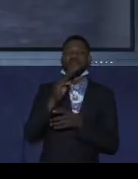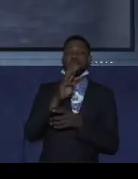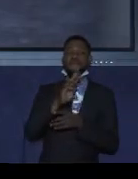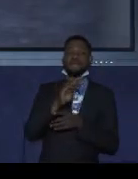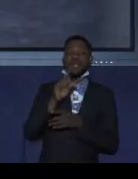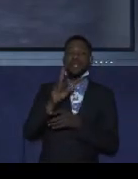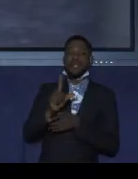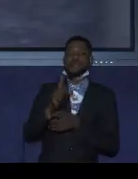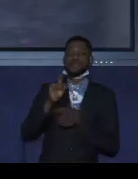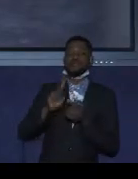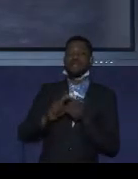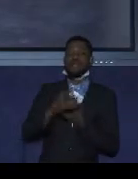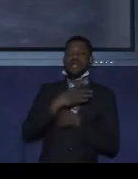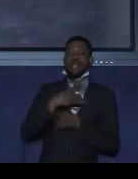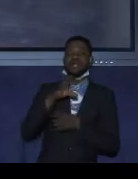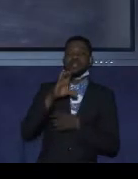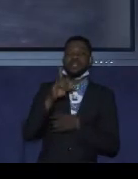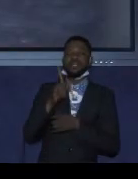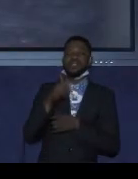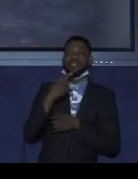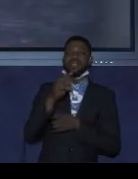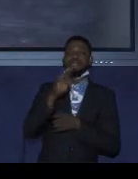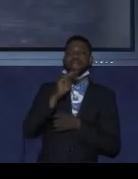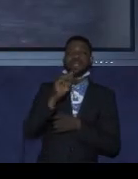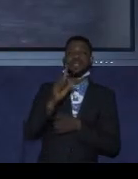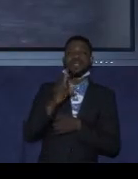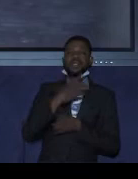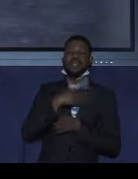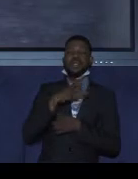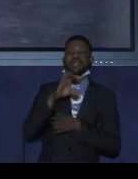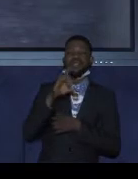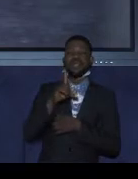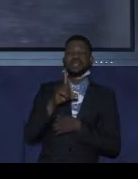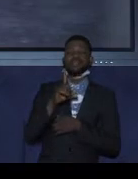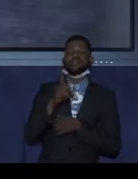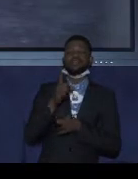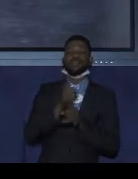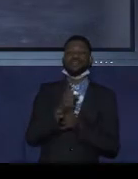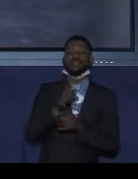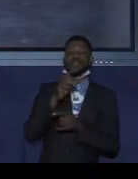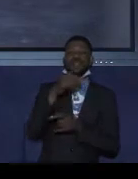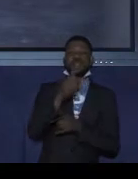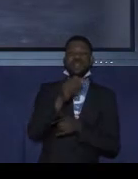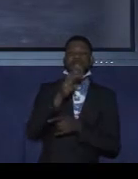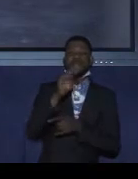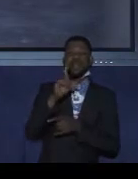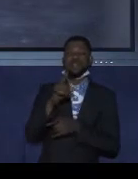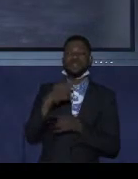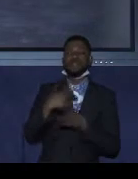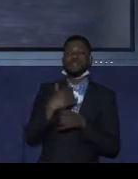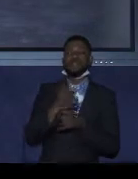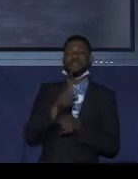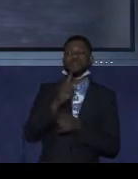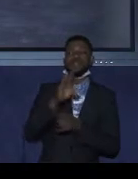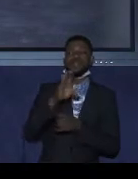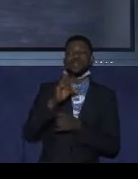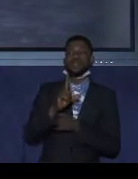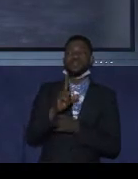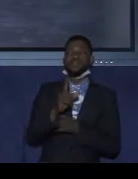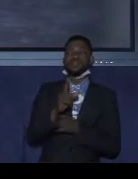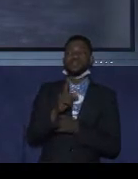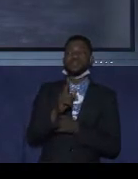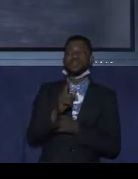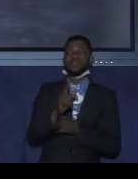the milliliter and the centiliter? The centi is just 10. 10 millimeters make 1